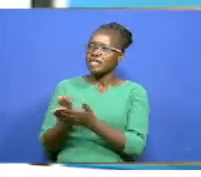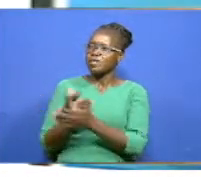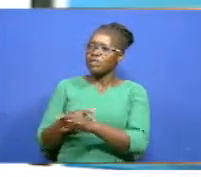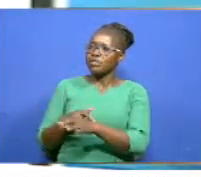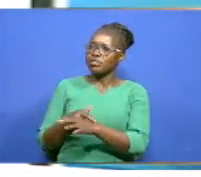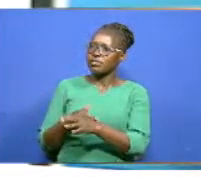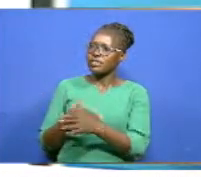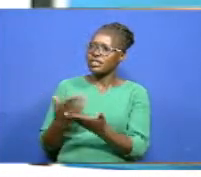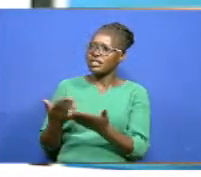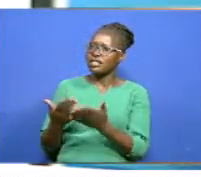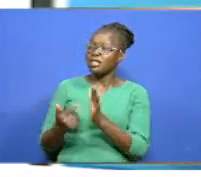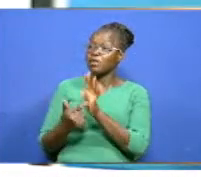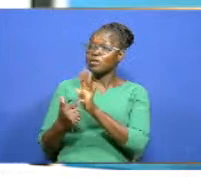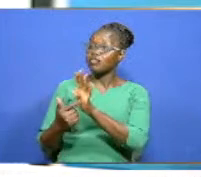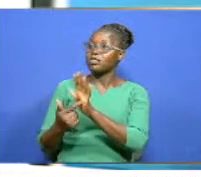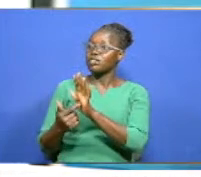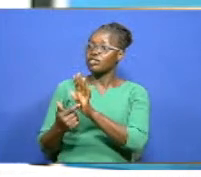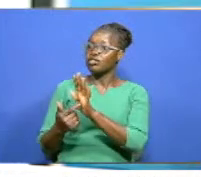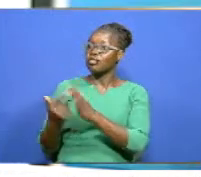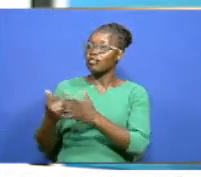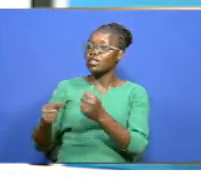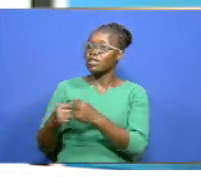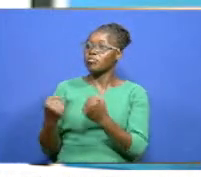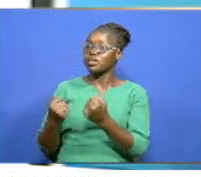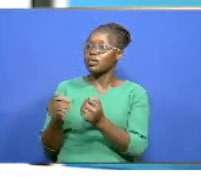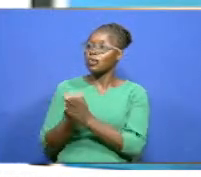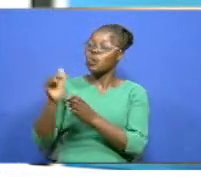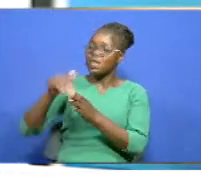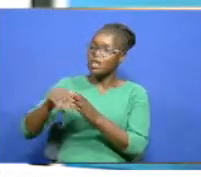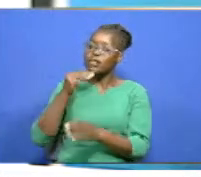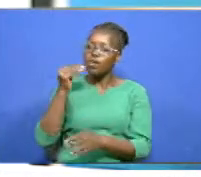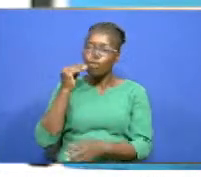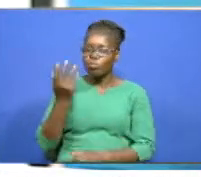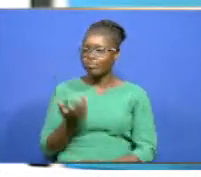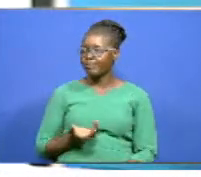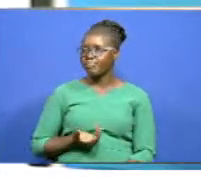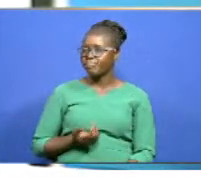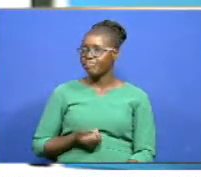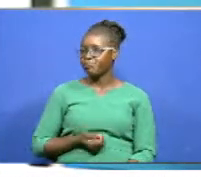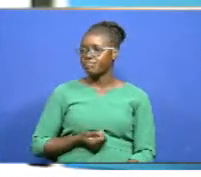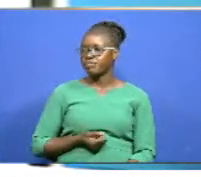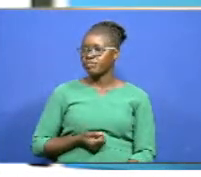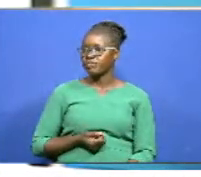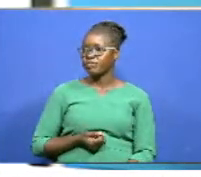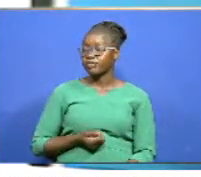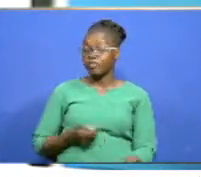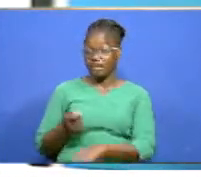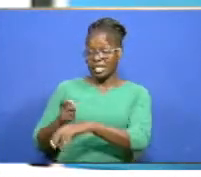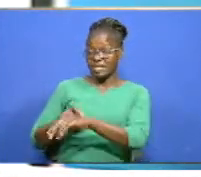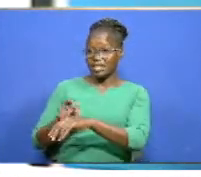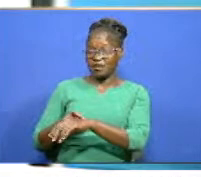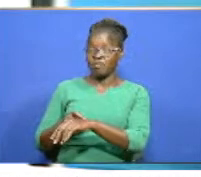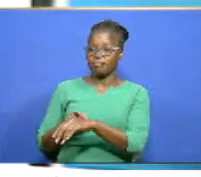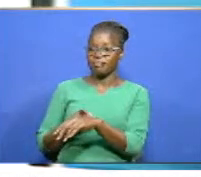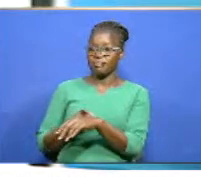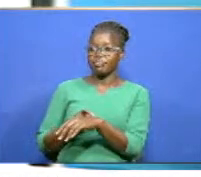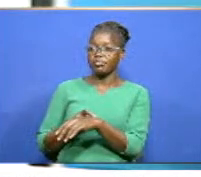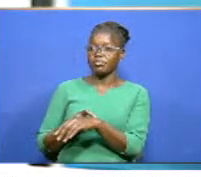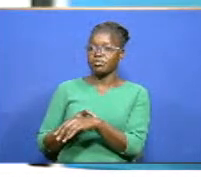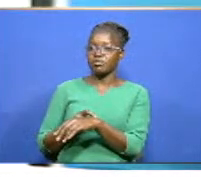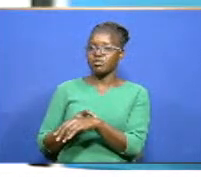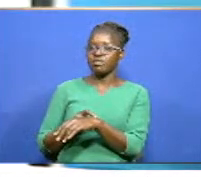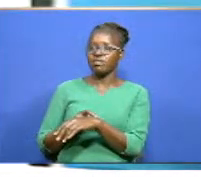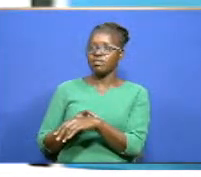these things are manifestations also of what happens within the home. Yes. When the moment you see